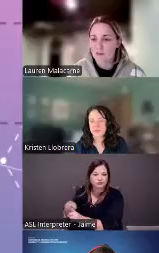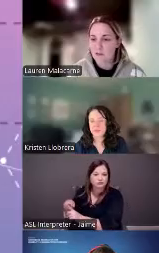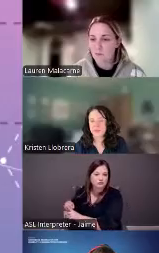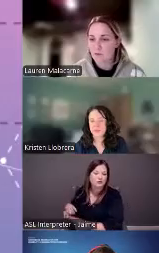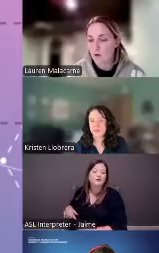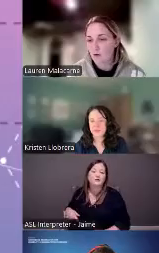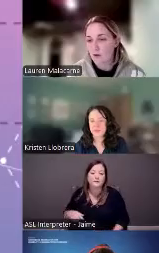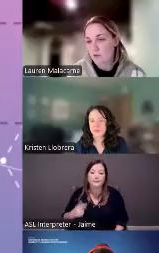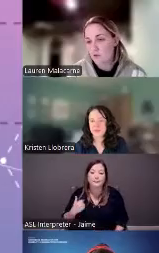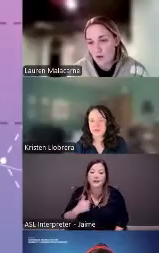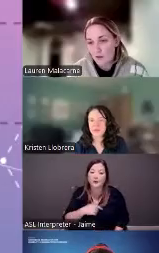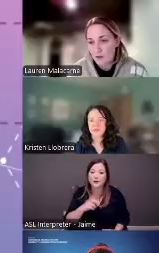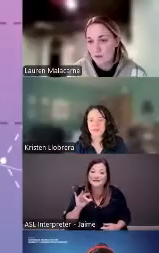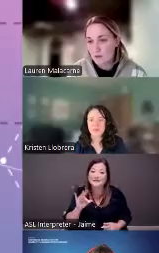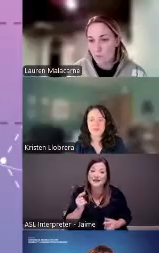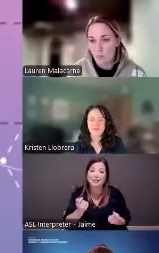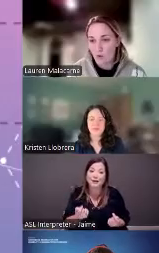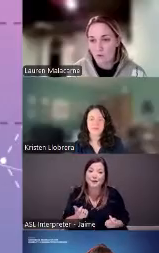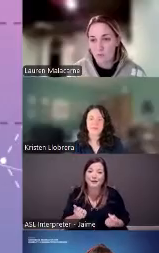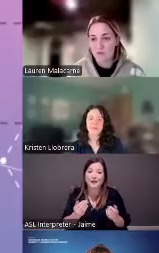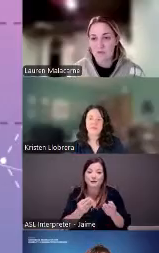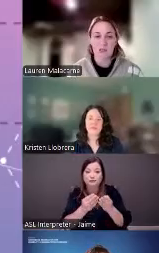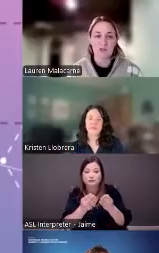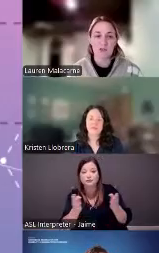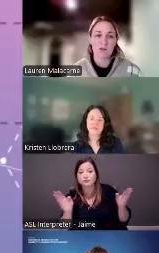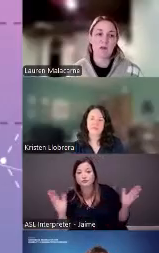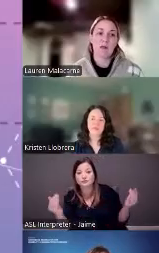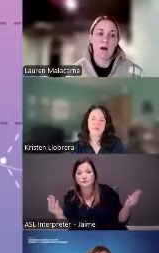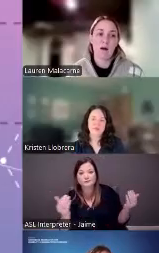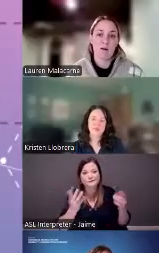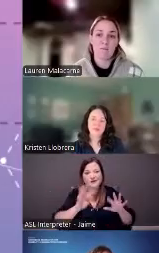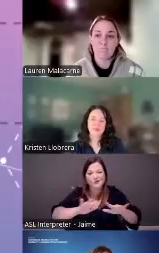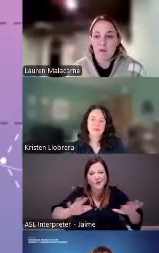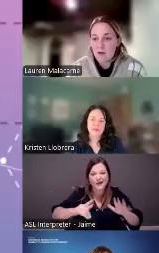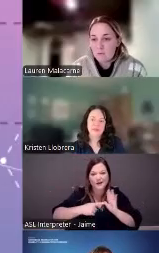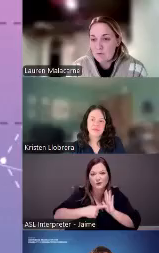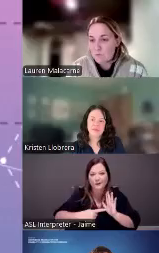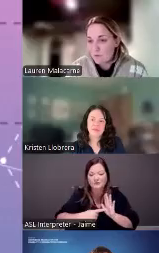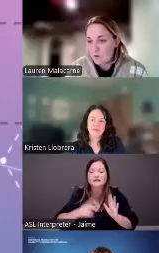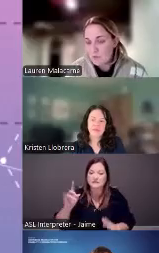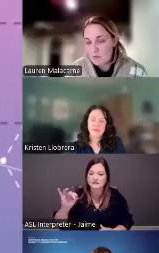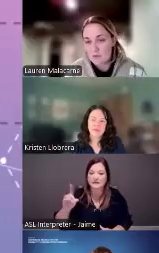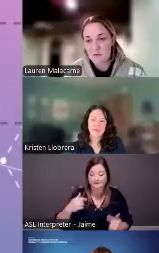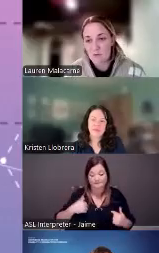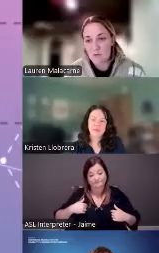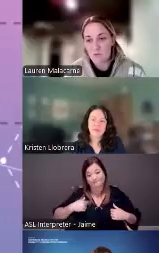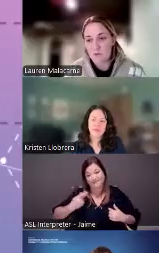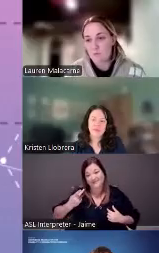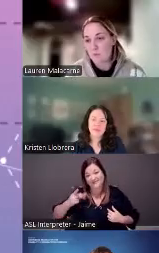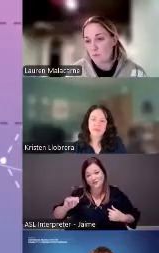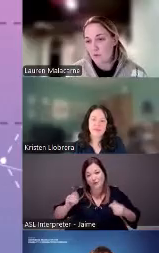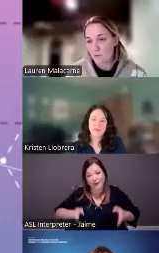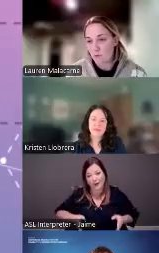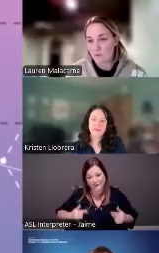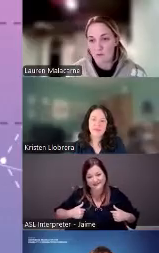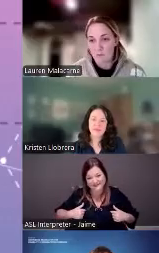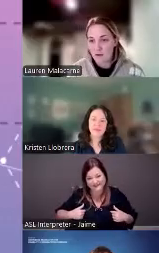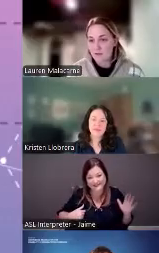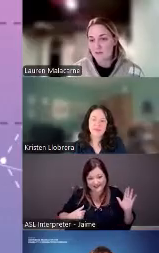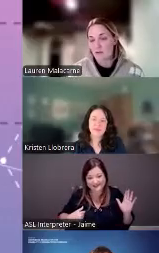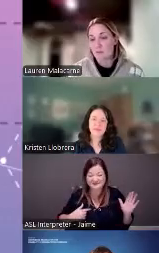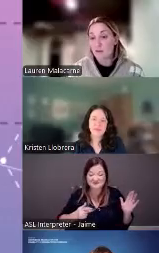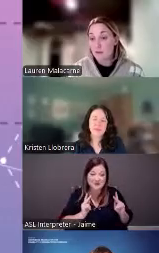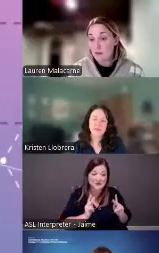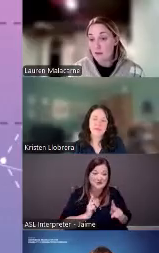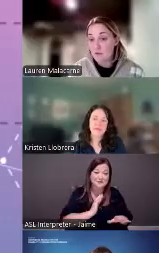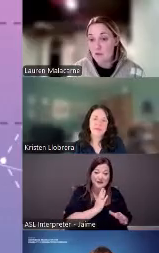did cast a bit of a wider net to try to get more broad representation. Again, I'm a physical therapist, and so some people that I've worked with in the